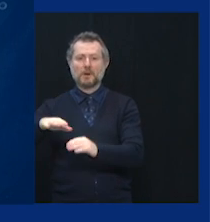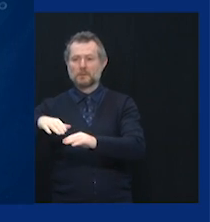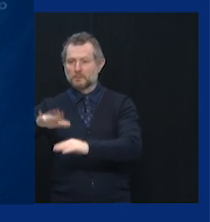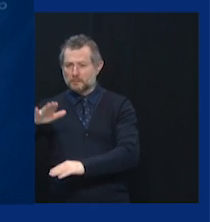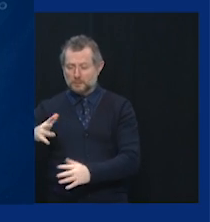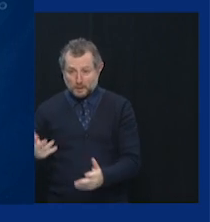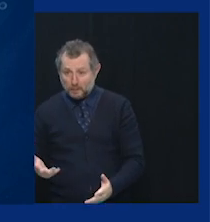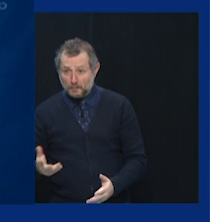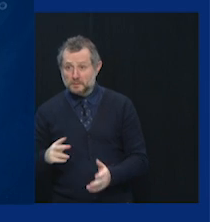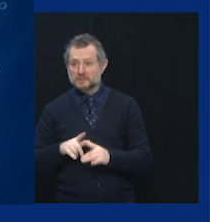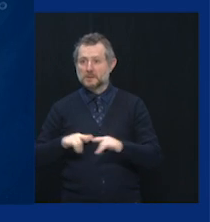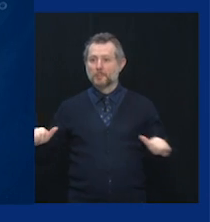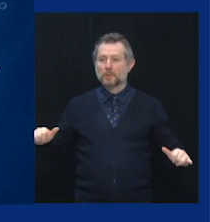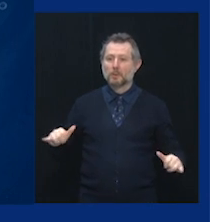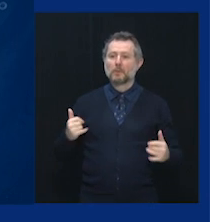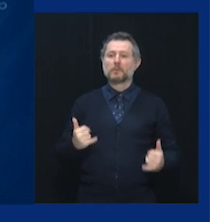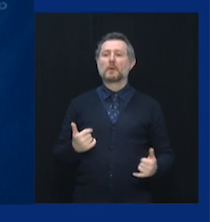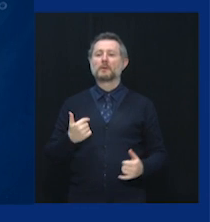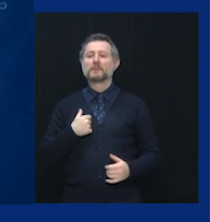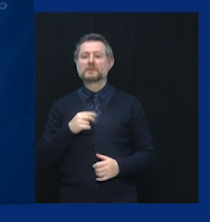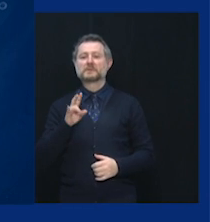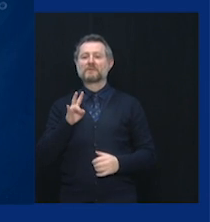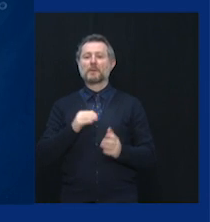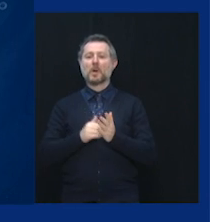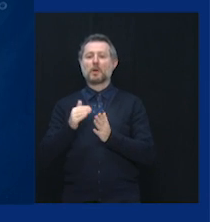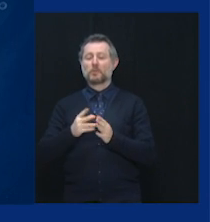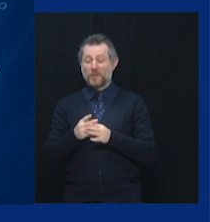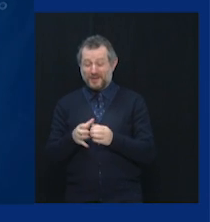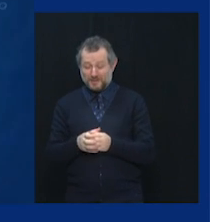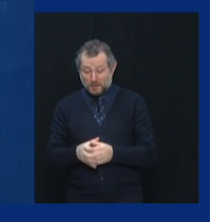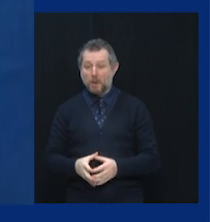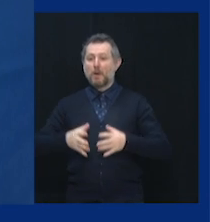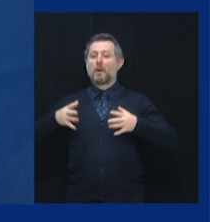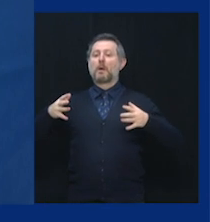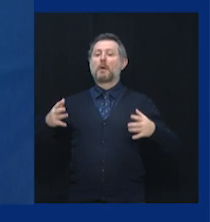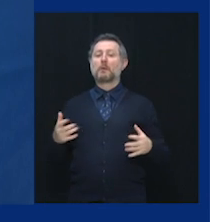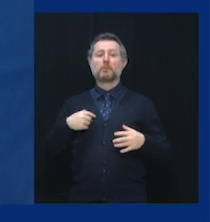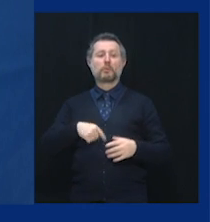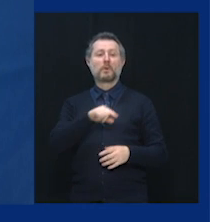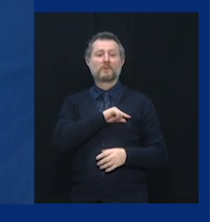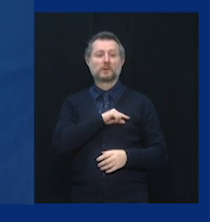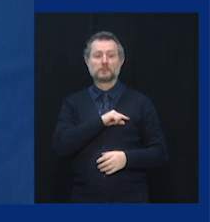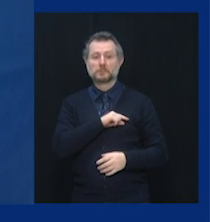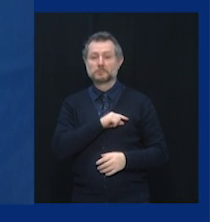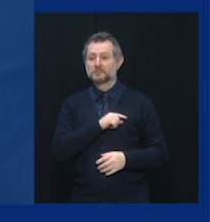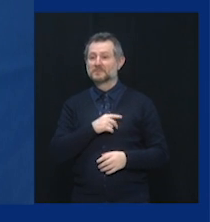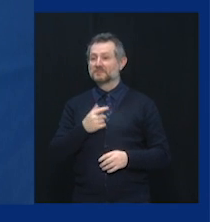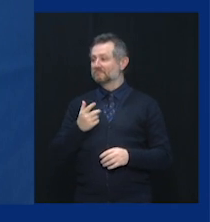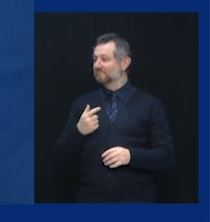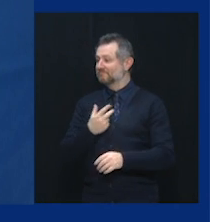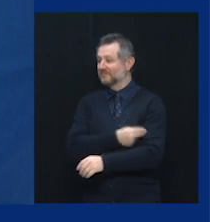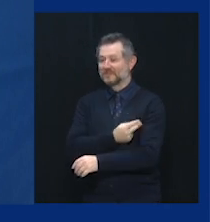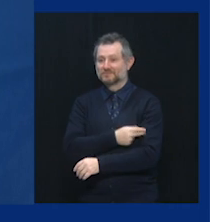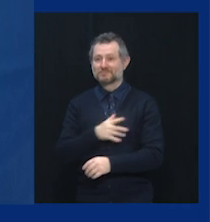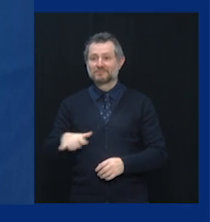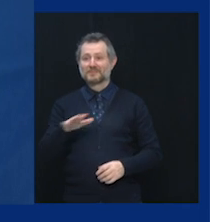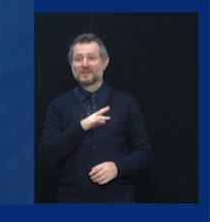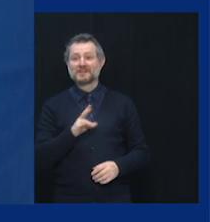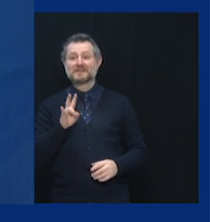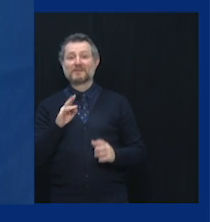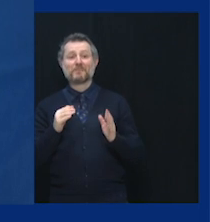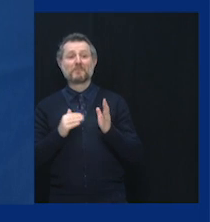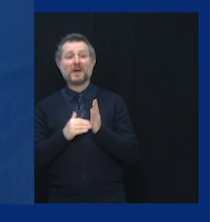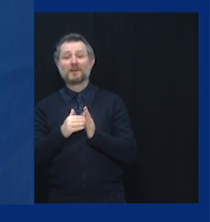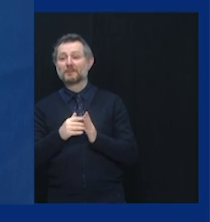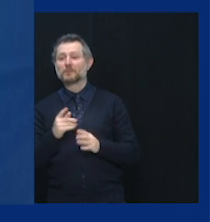million people, all who are eligible, and they're chasing 250,000 vaccines per week. It made